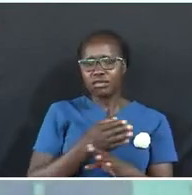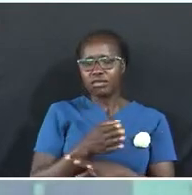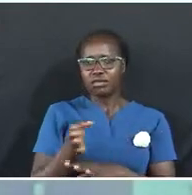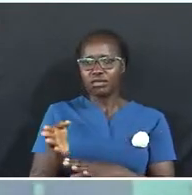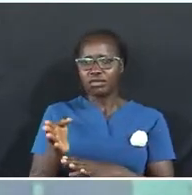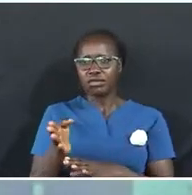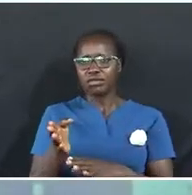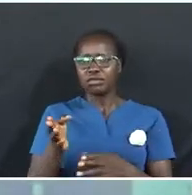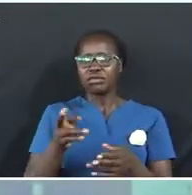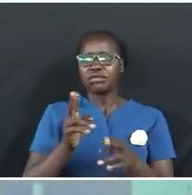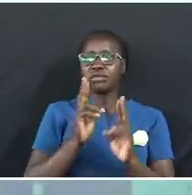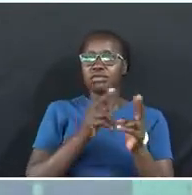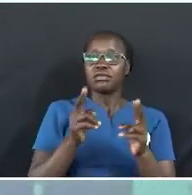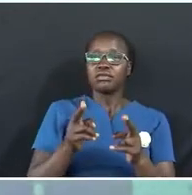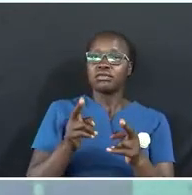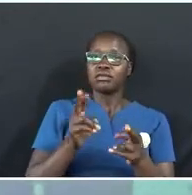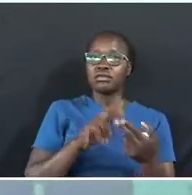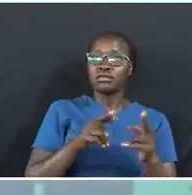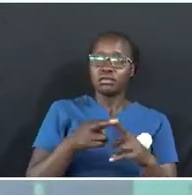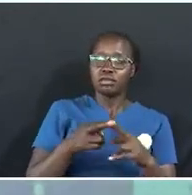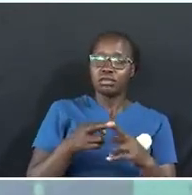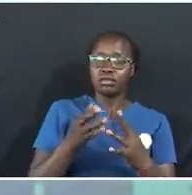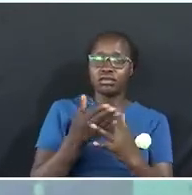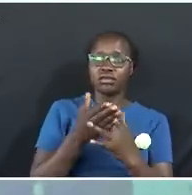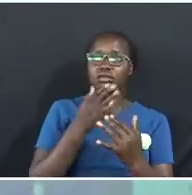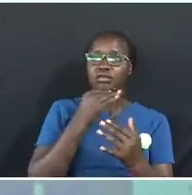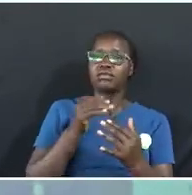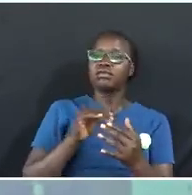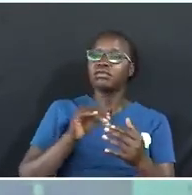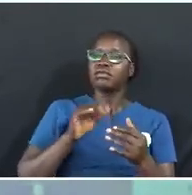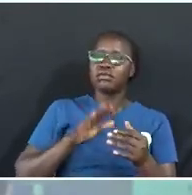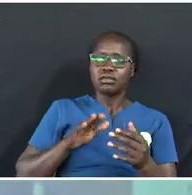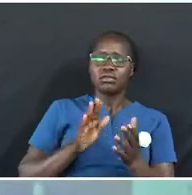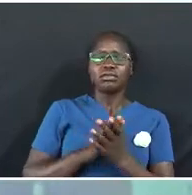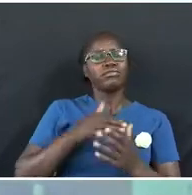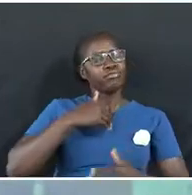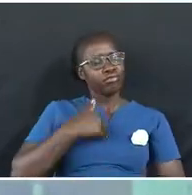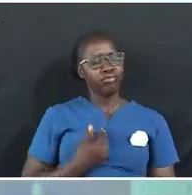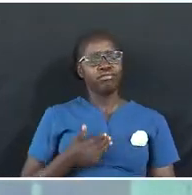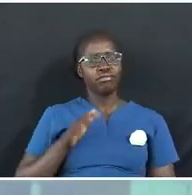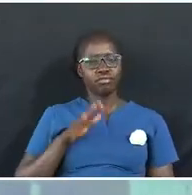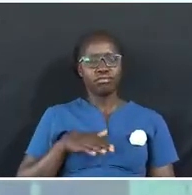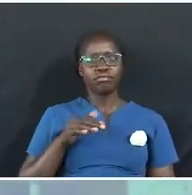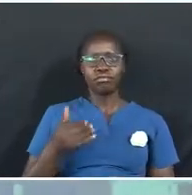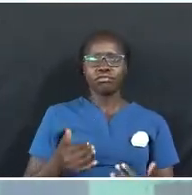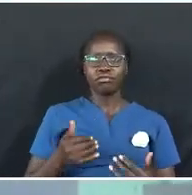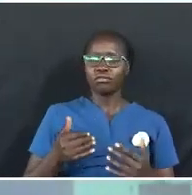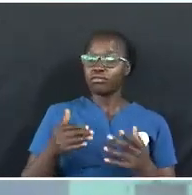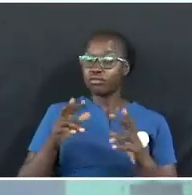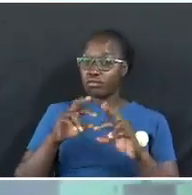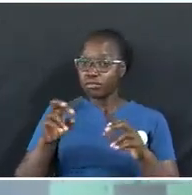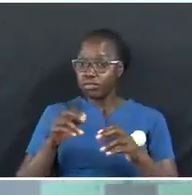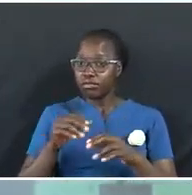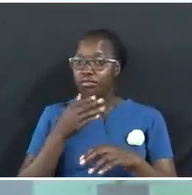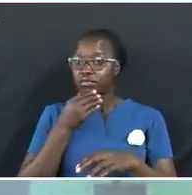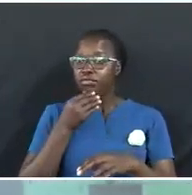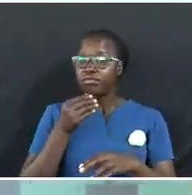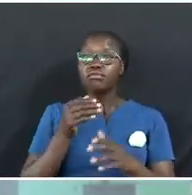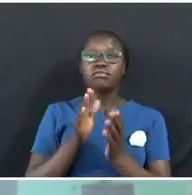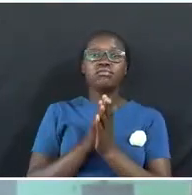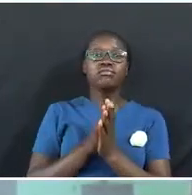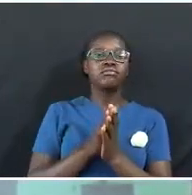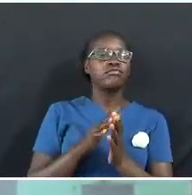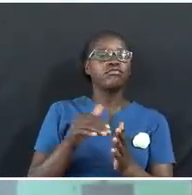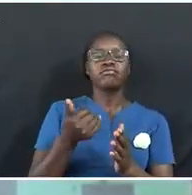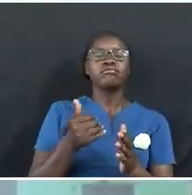usual relationship between a man and a woman. They were become tired of women. They were now chasing men, chasing their